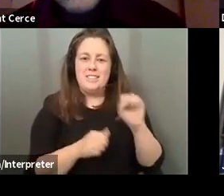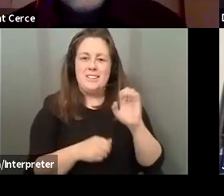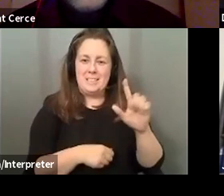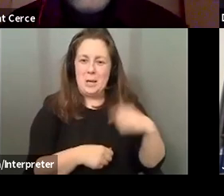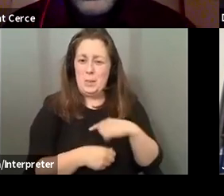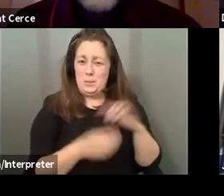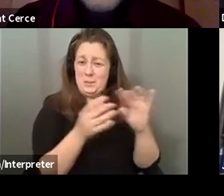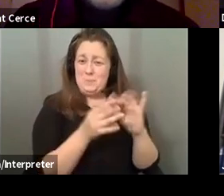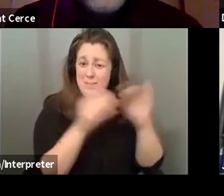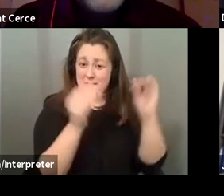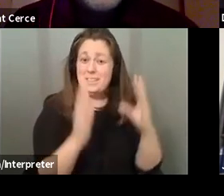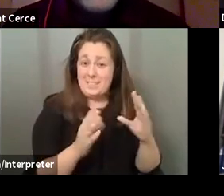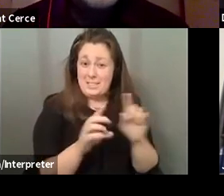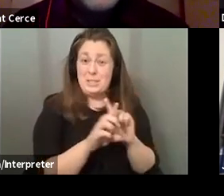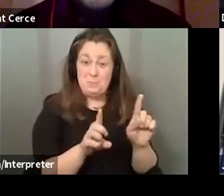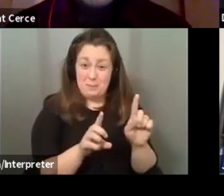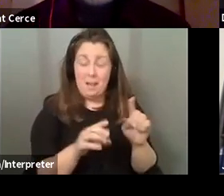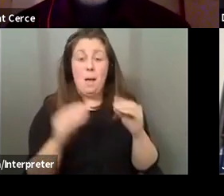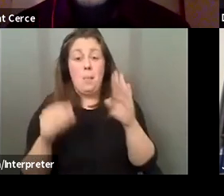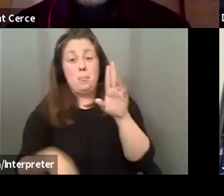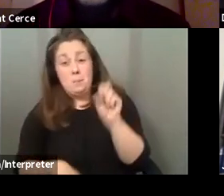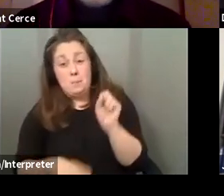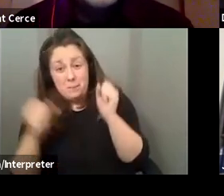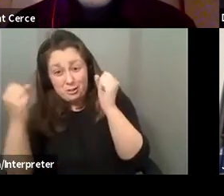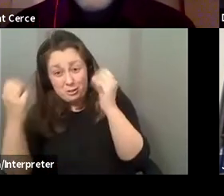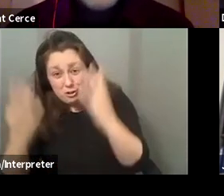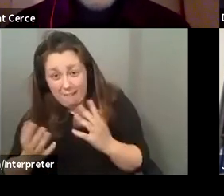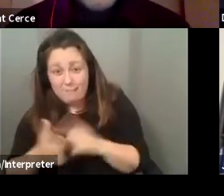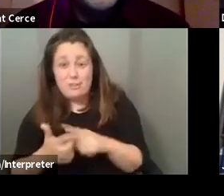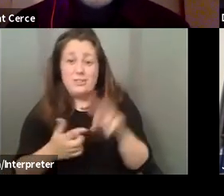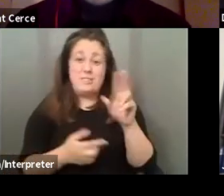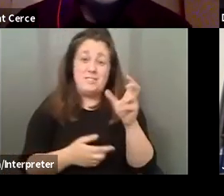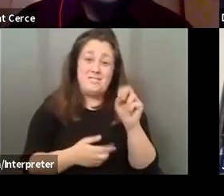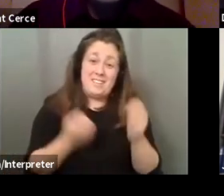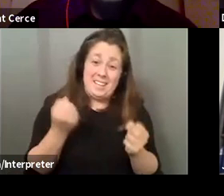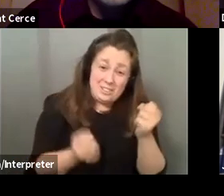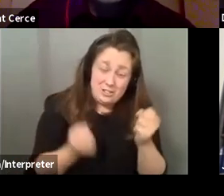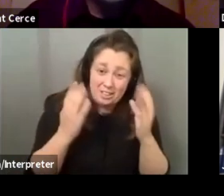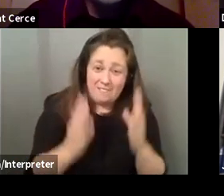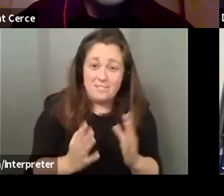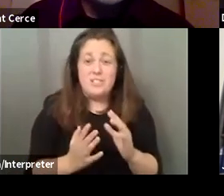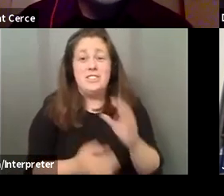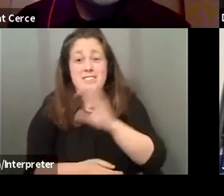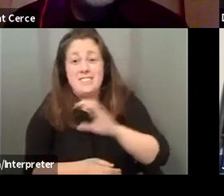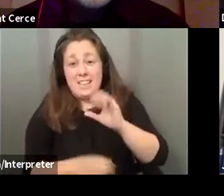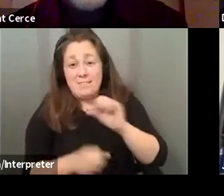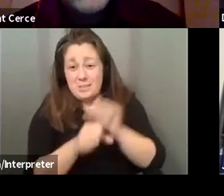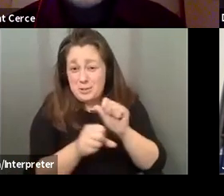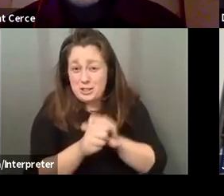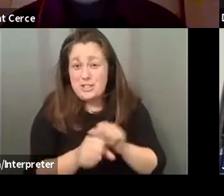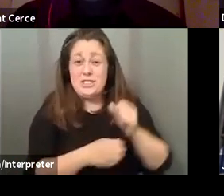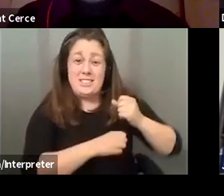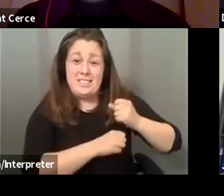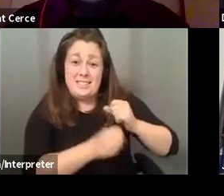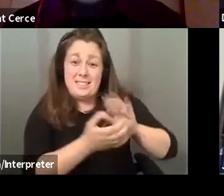teachers, but our bus drivers, van drivers, cafeteria workers, custodians, they've all taken part